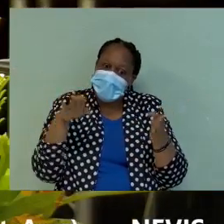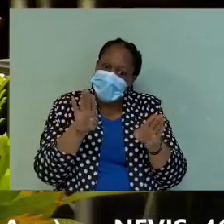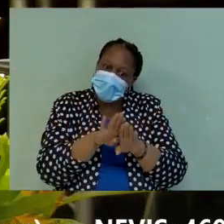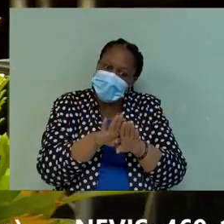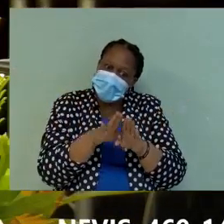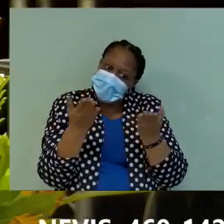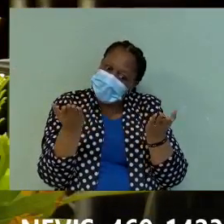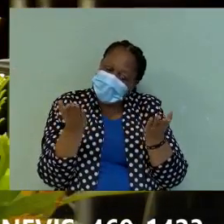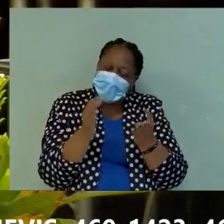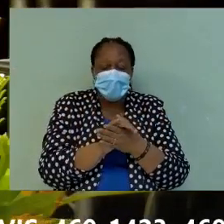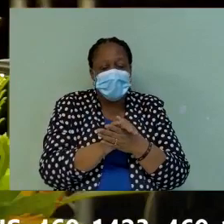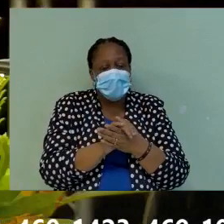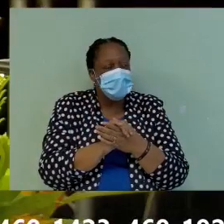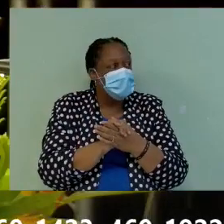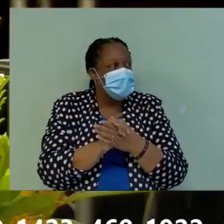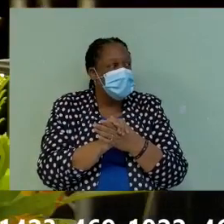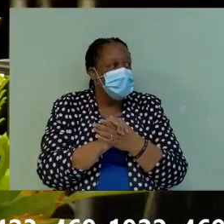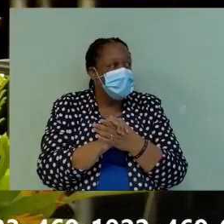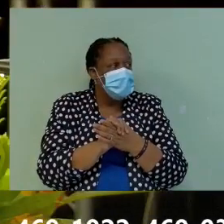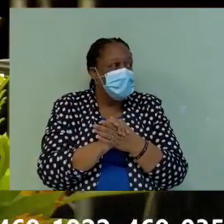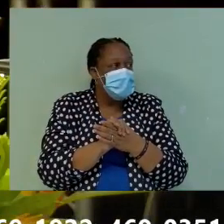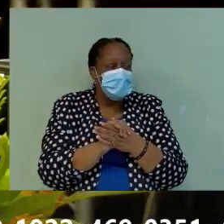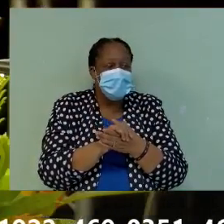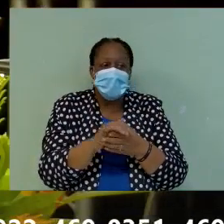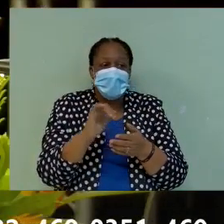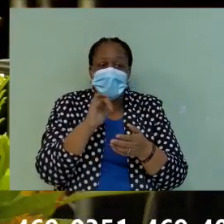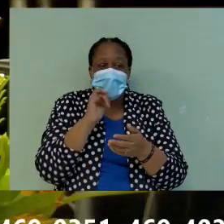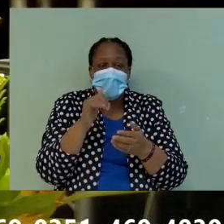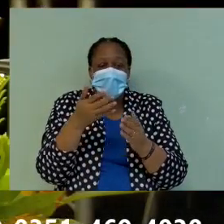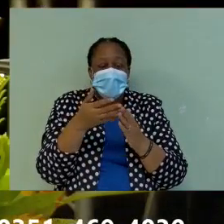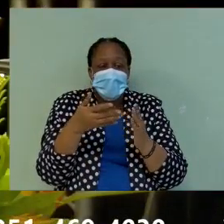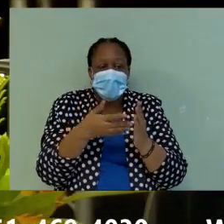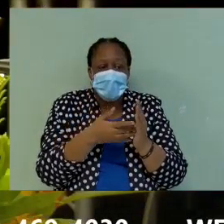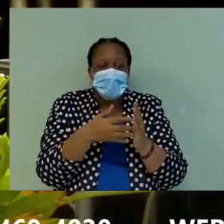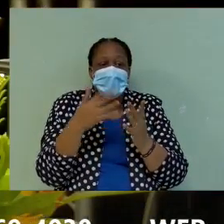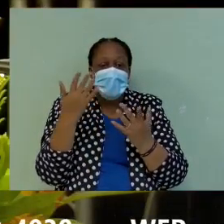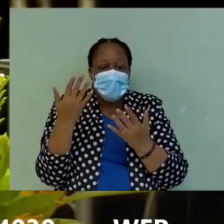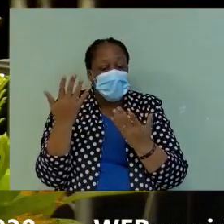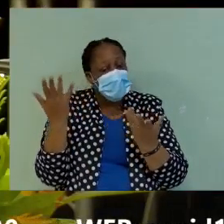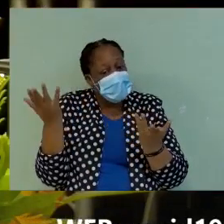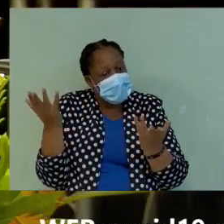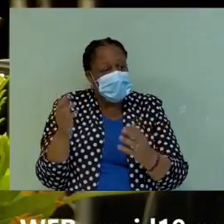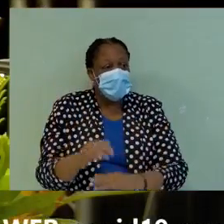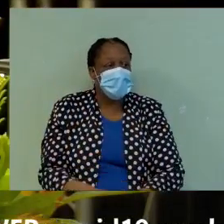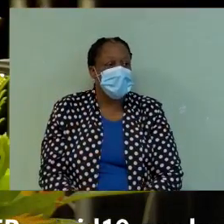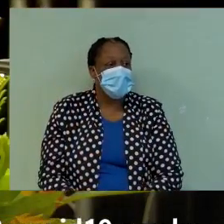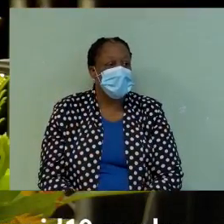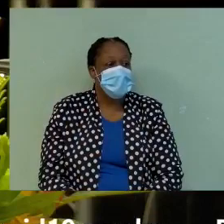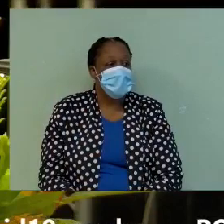These persons, they have not yet been sampled or tested.